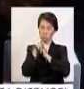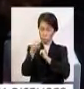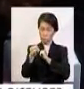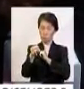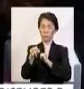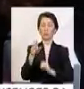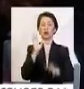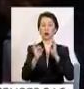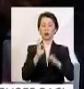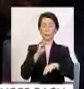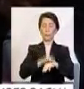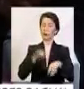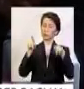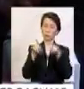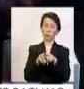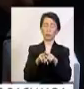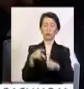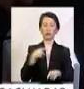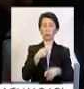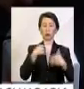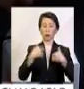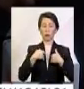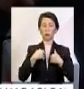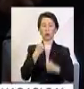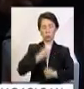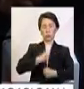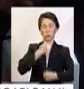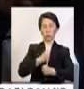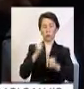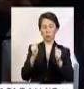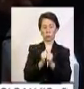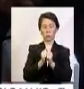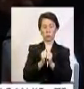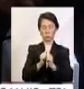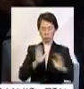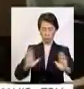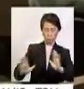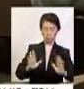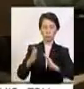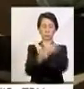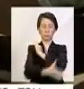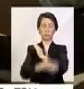But in the meantime, we have work to do to govern the country.